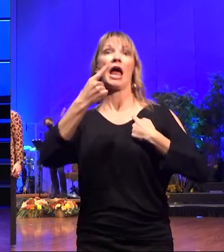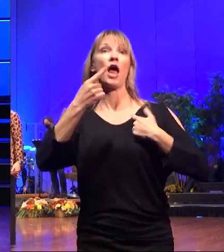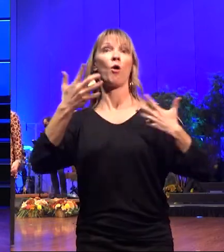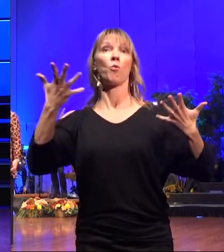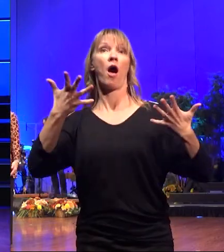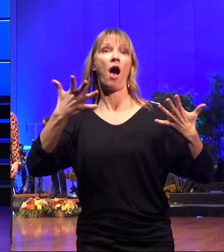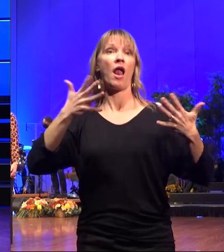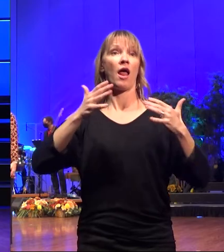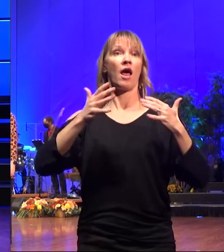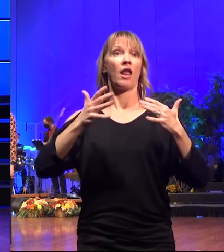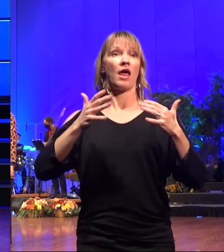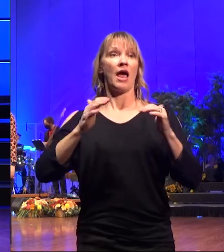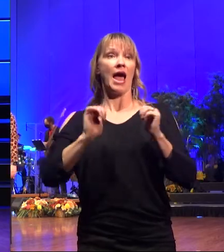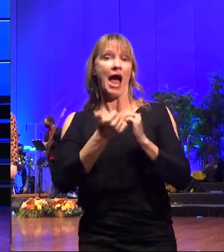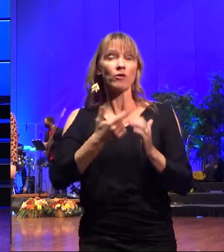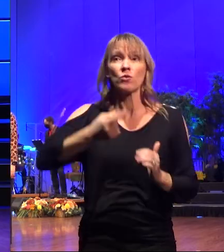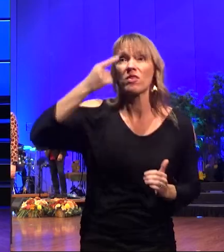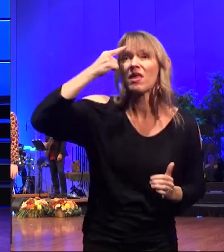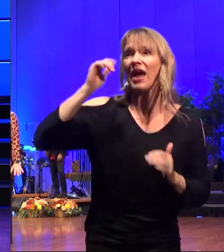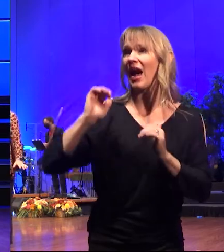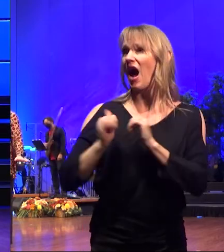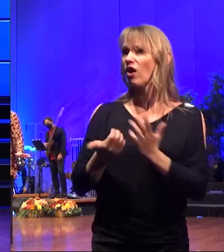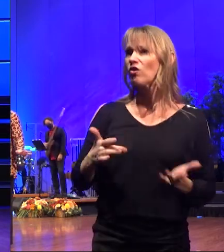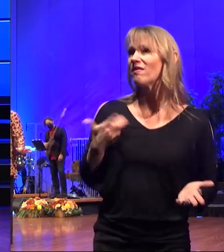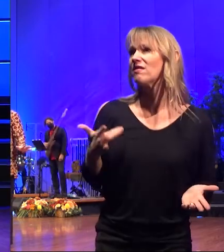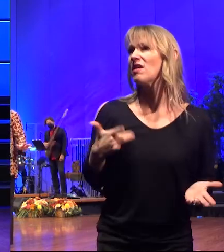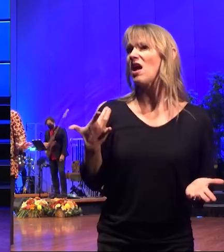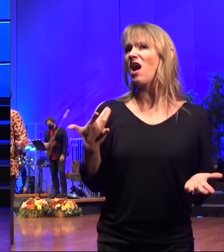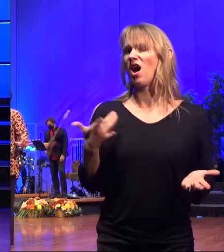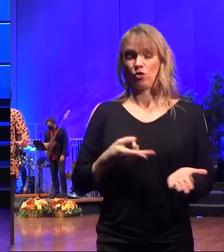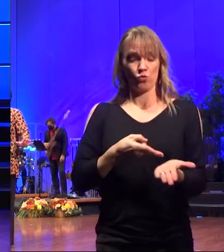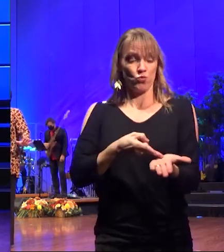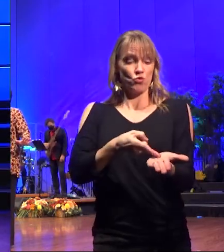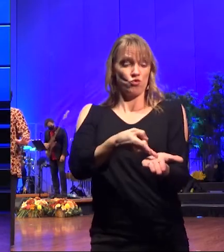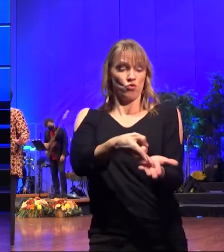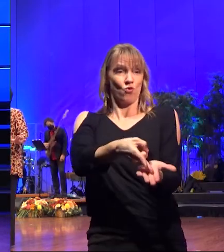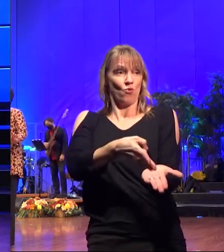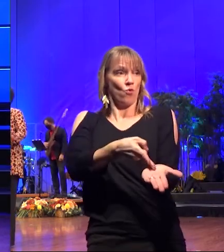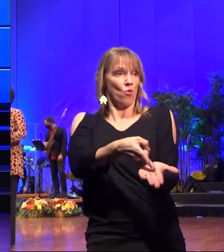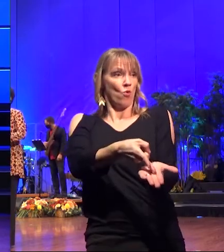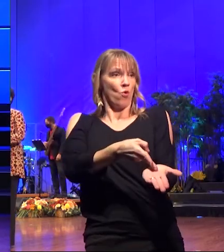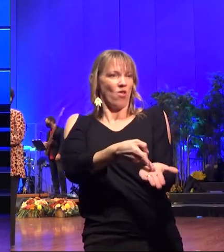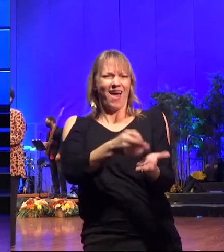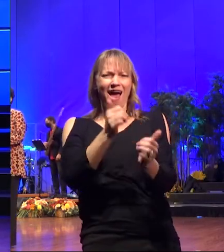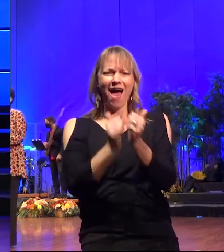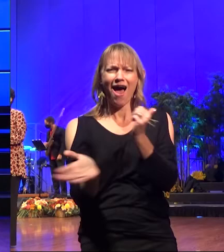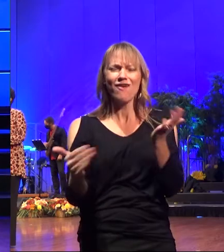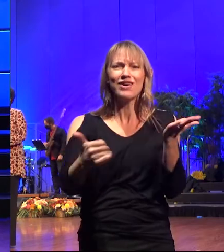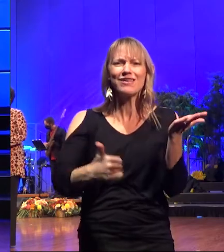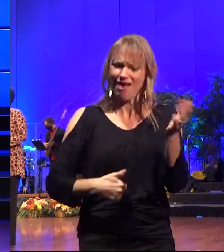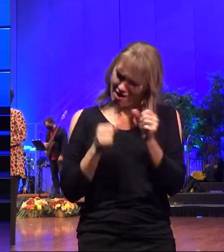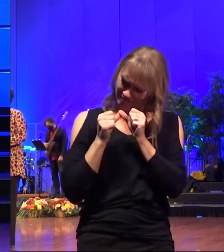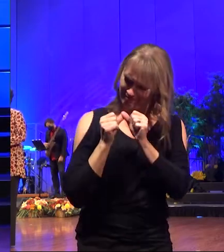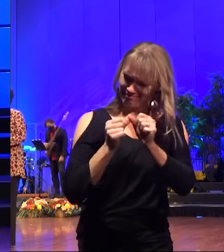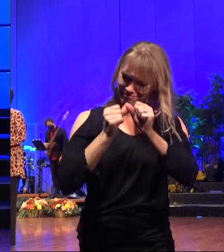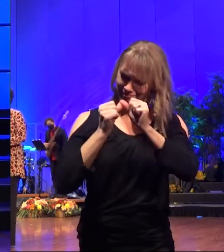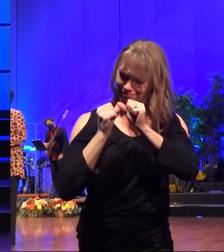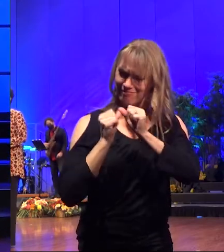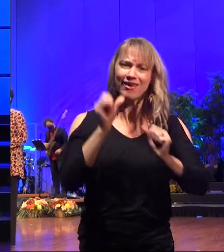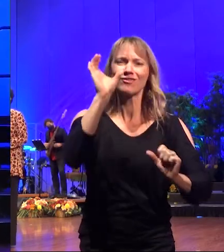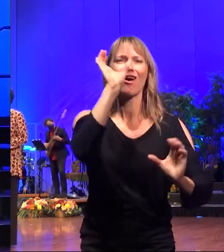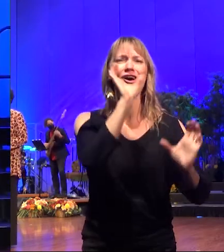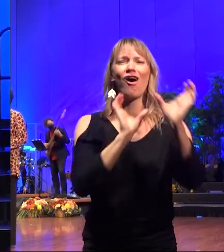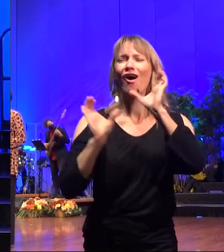say, how to think and feel. Truth is that every soul's